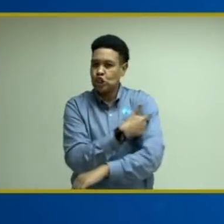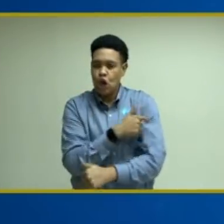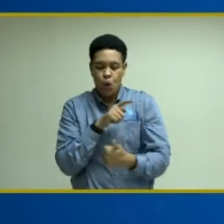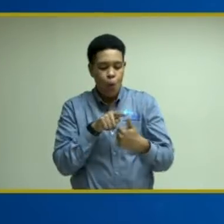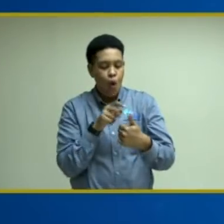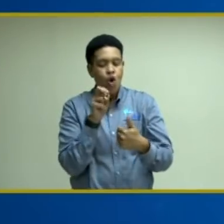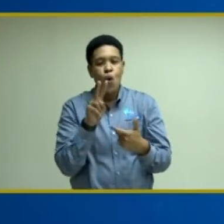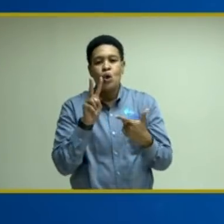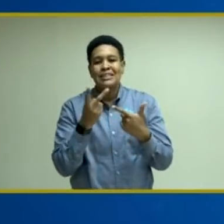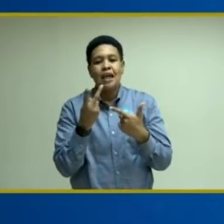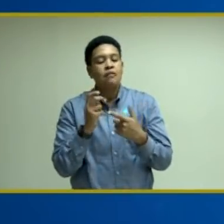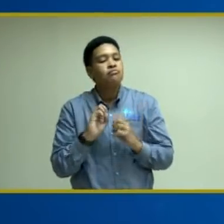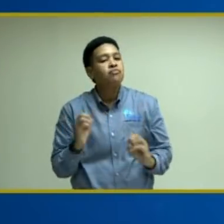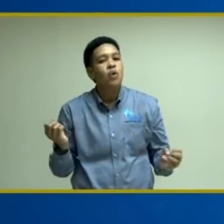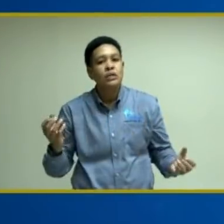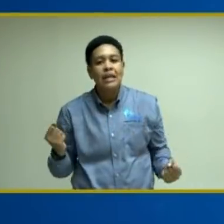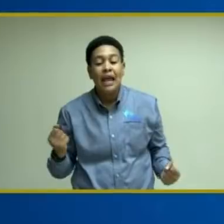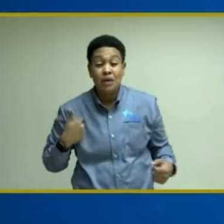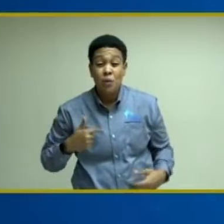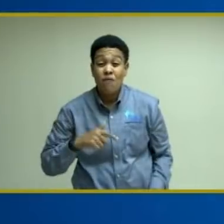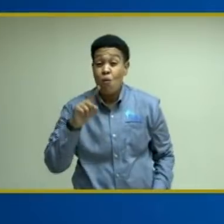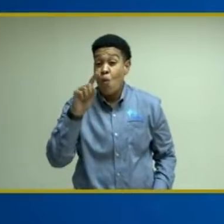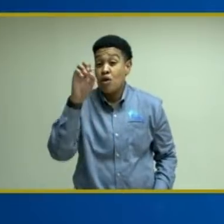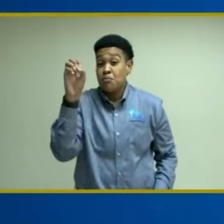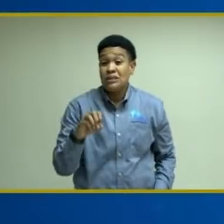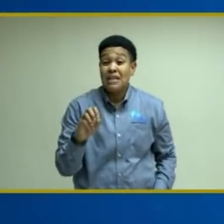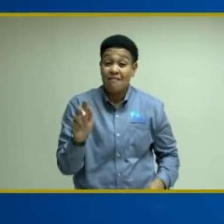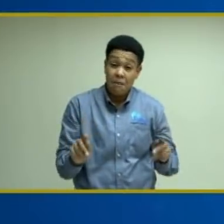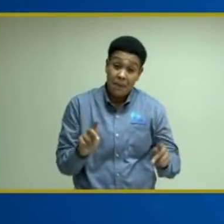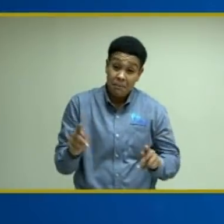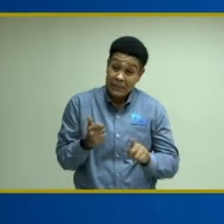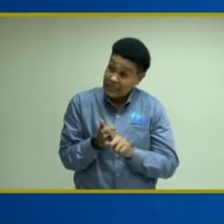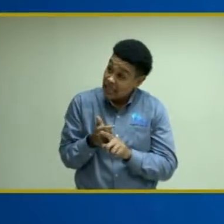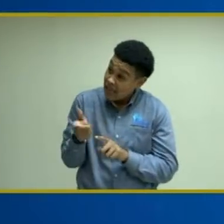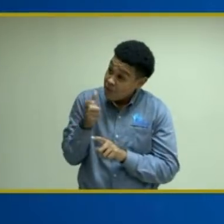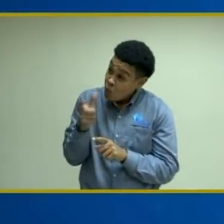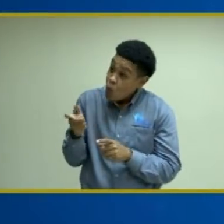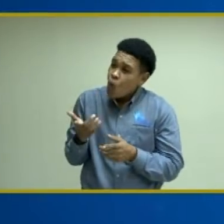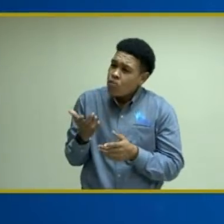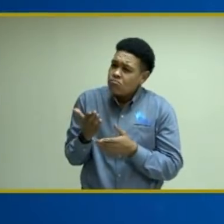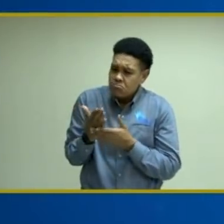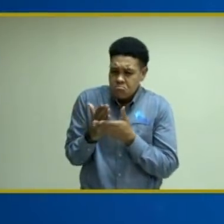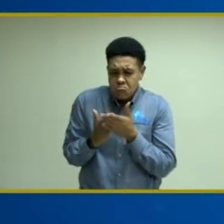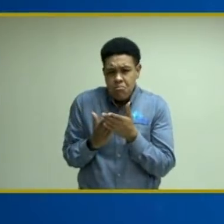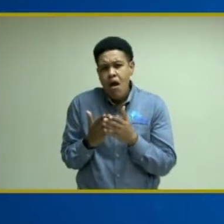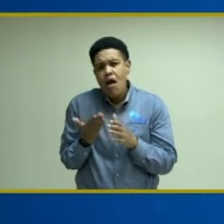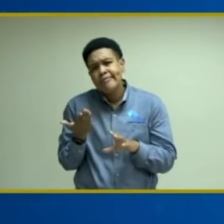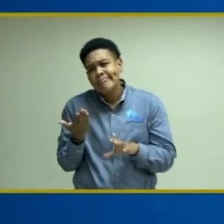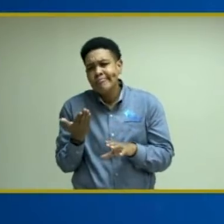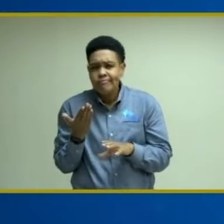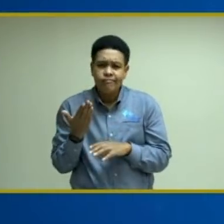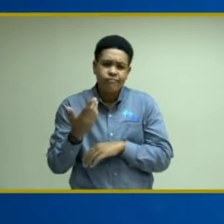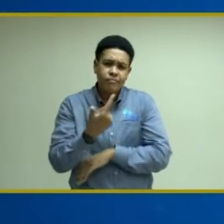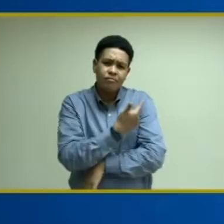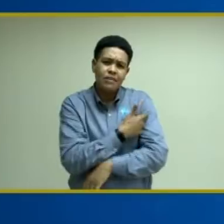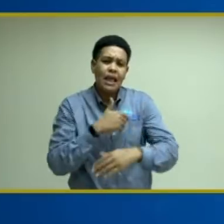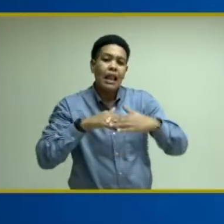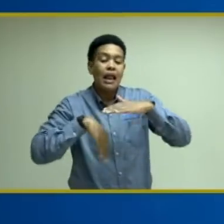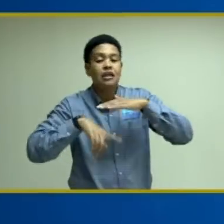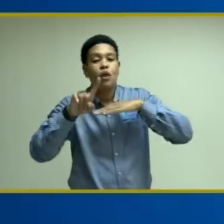second dose. We've had 1% of persons that have been partially vaccinated, actually less than 1%,